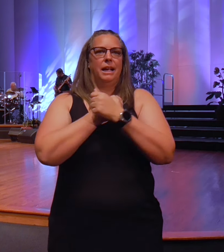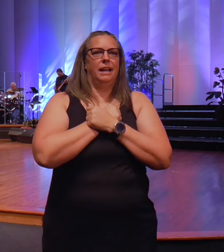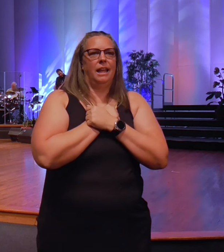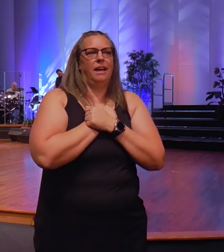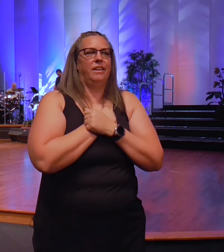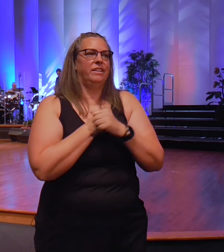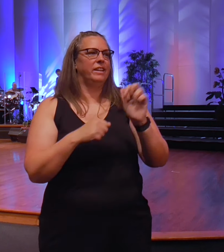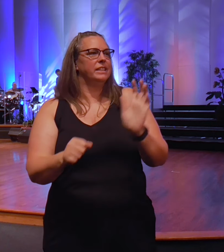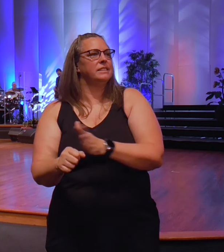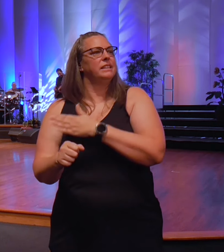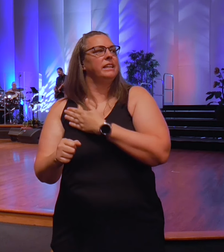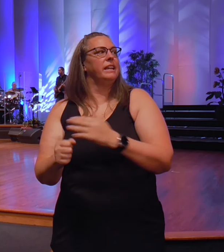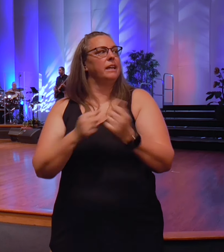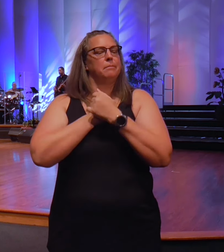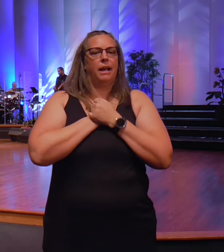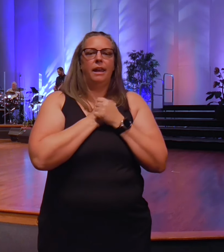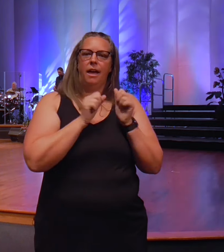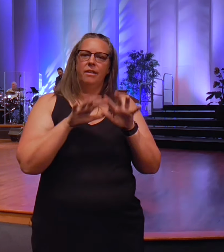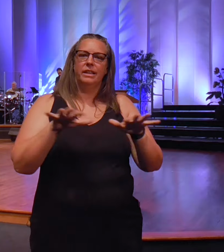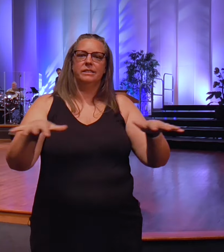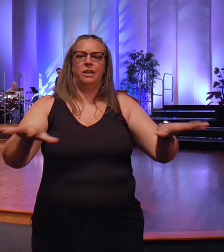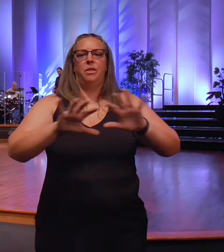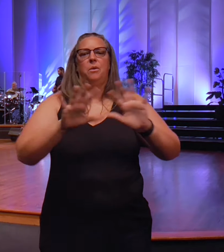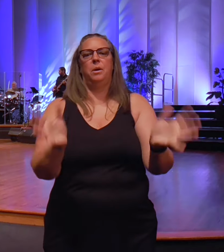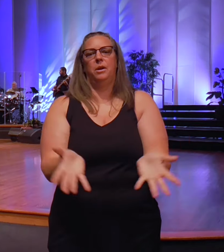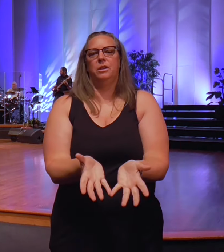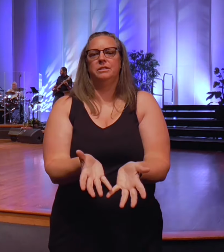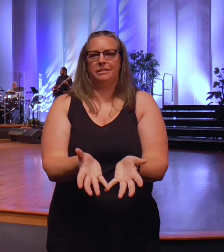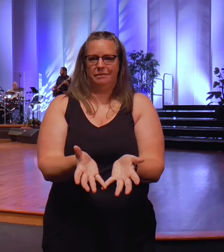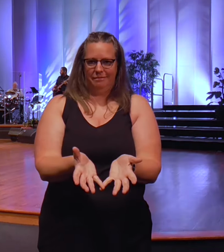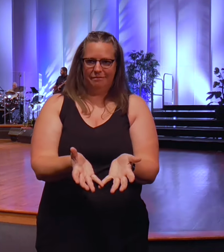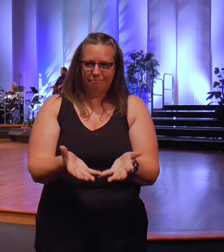sing my love. I sing my love into the